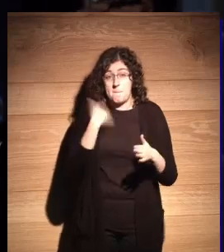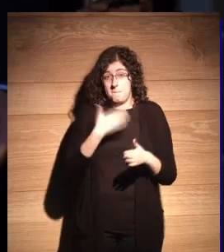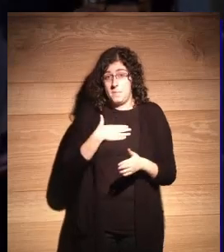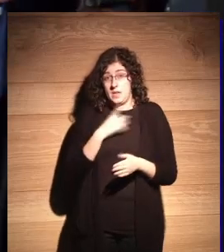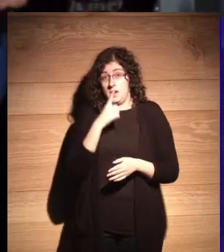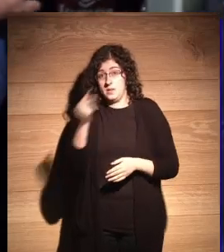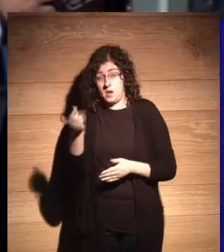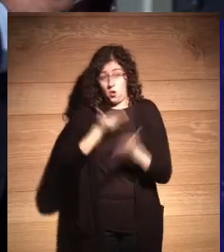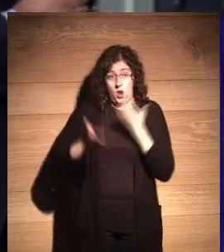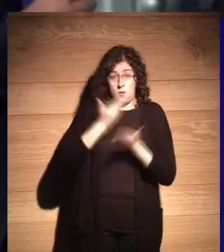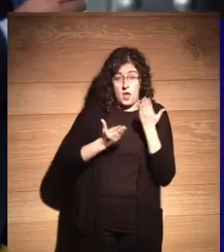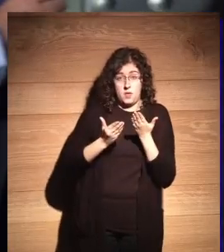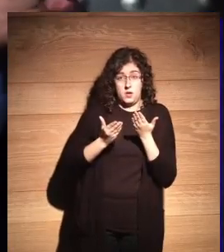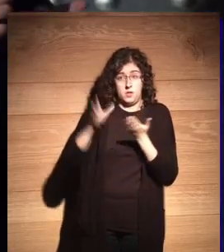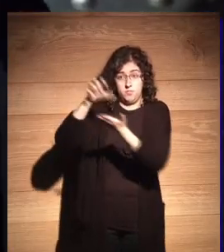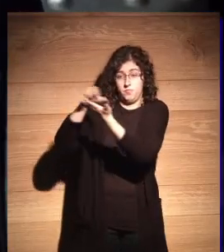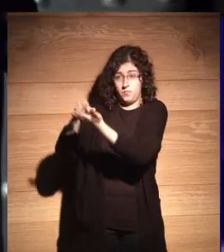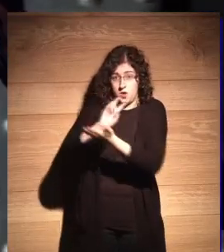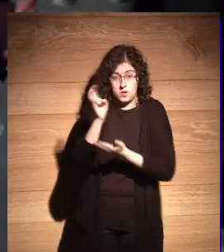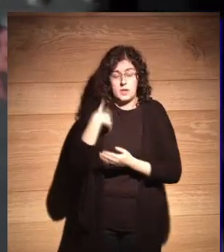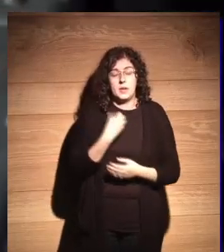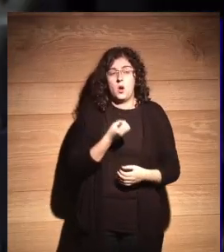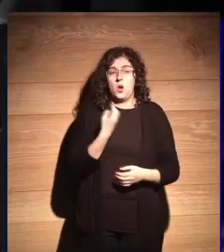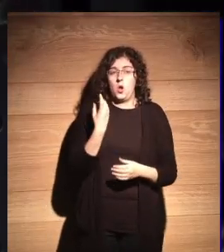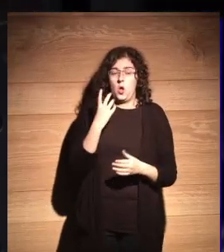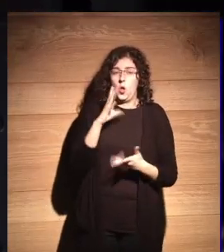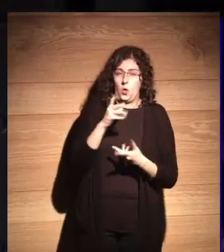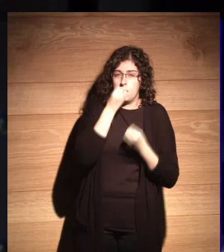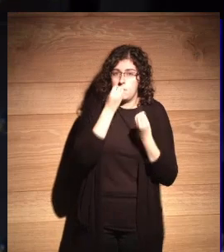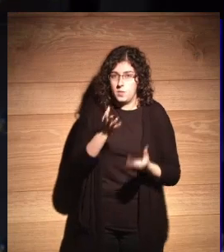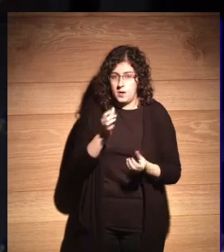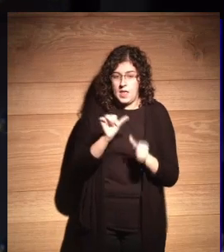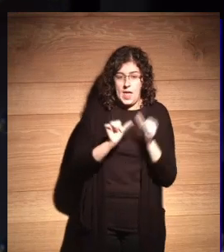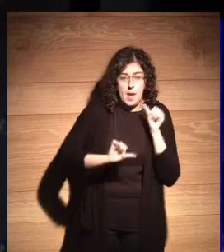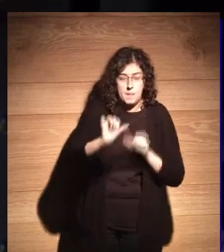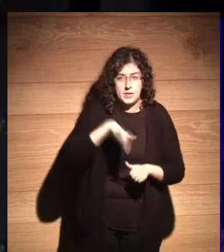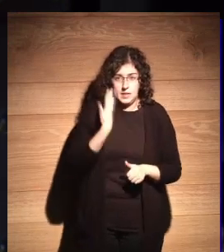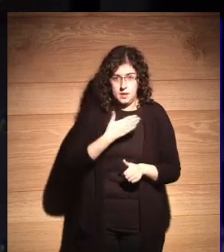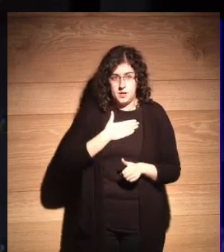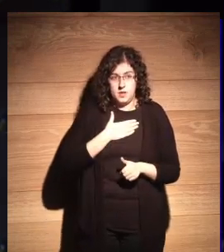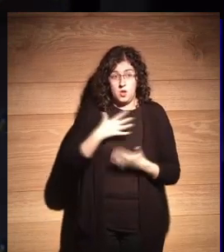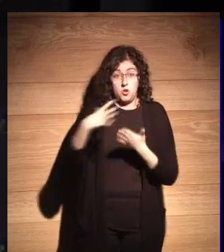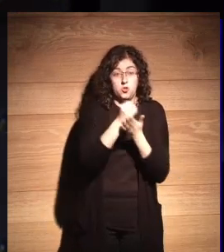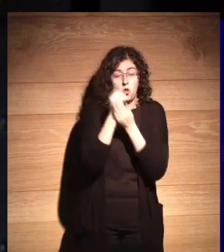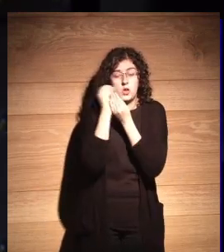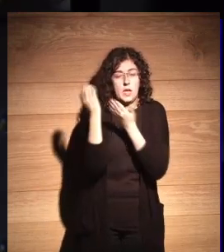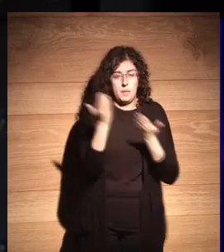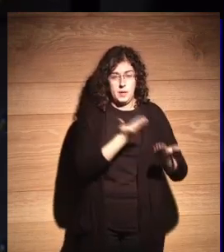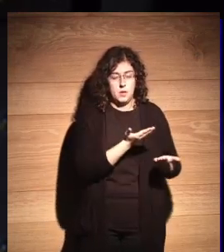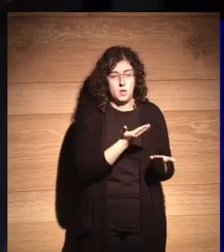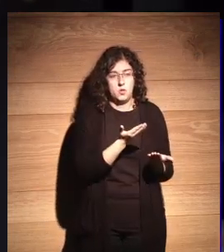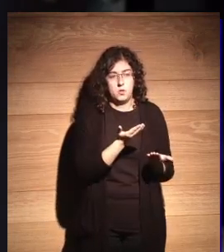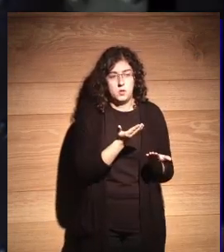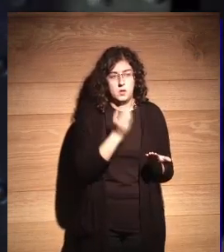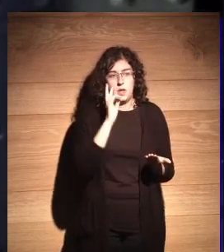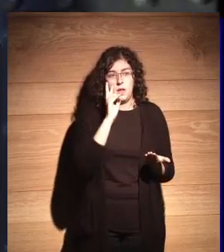He's collaborating with Leica in some other markets. But the good news is that from tomorrow onwards, you are